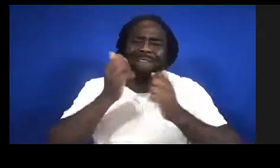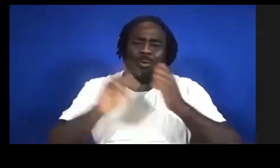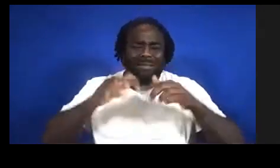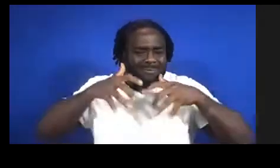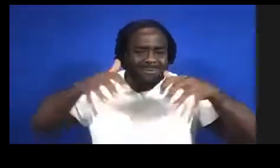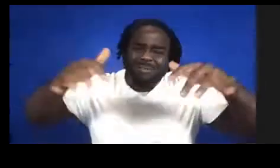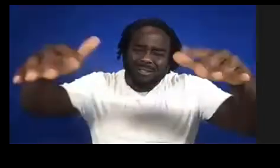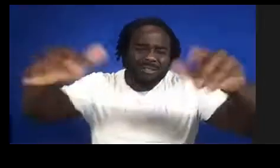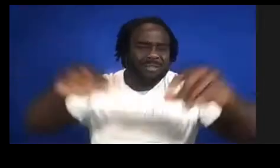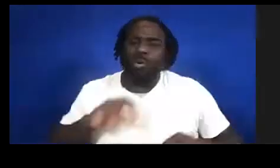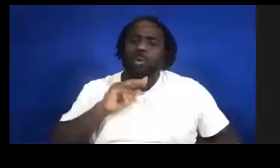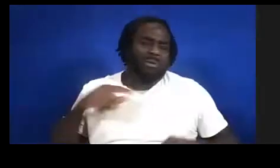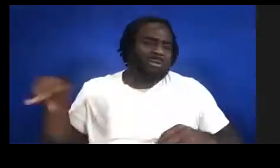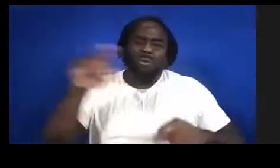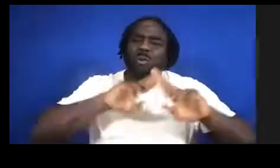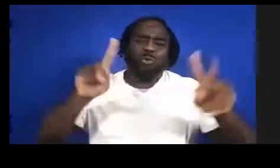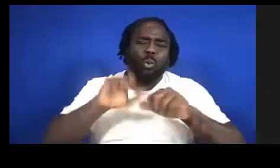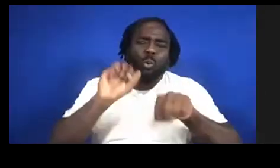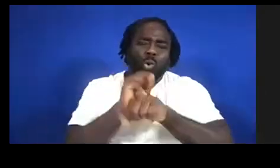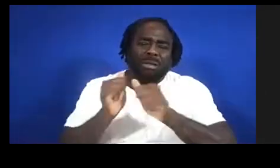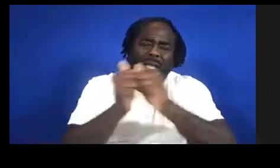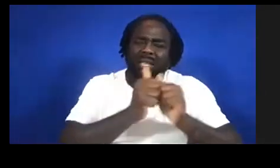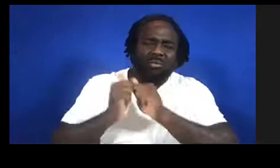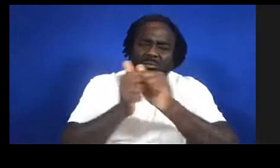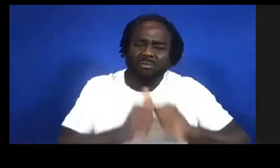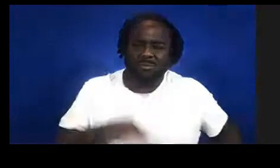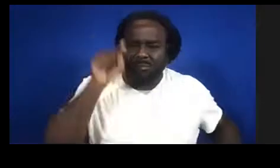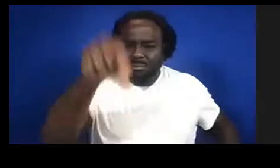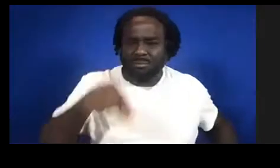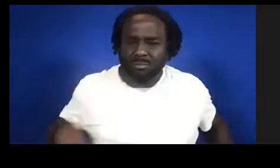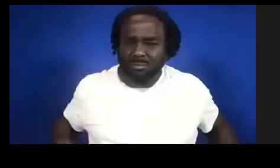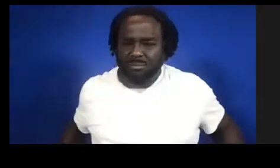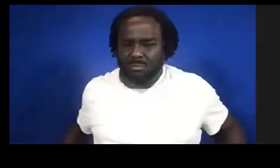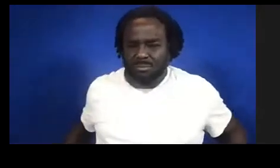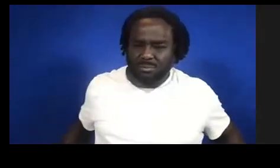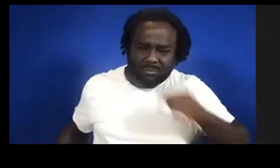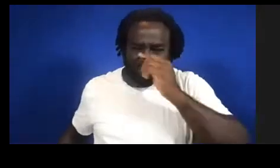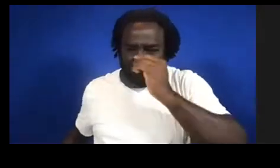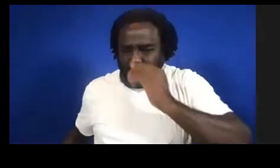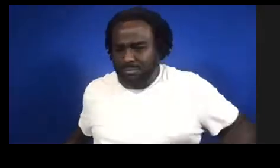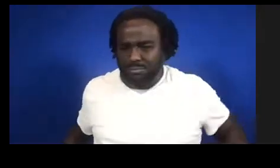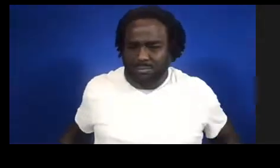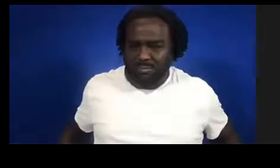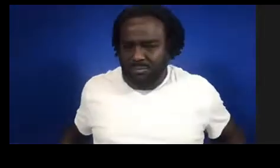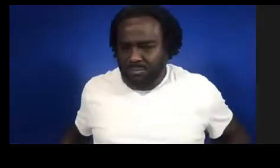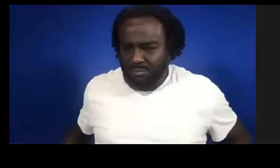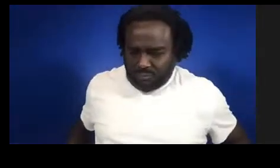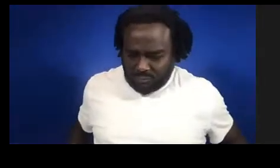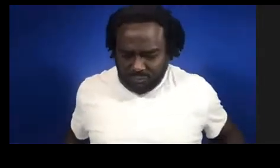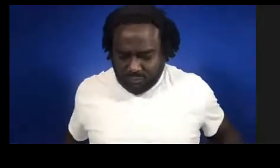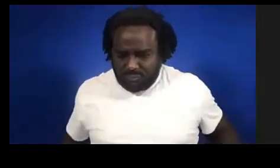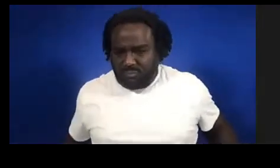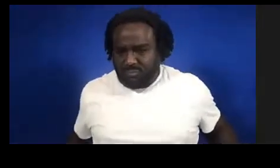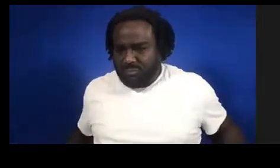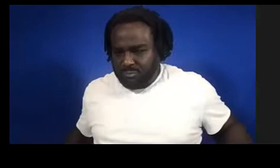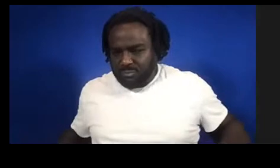And again, you know, you have to look at people's qualifications and, folks are qualified. There's plenty of